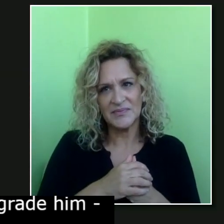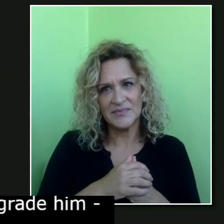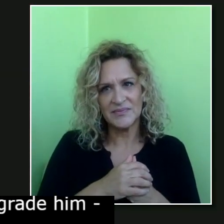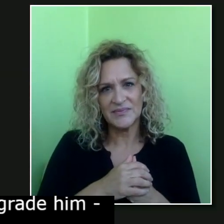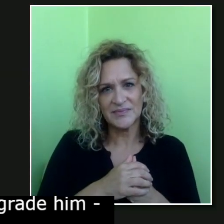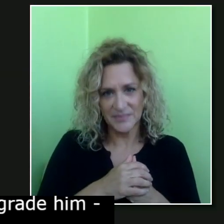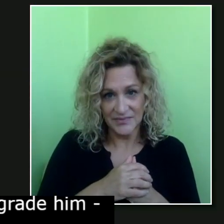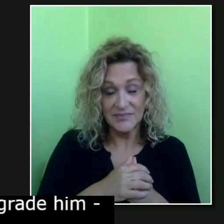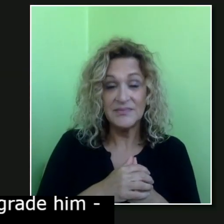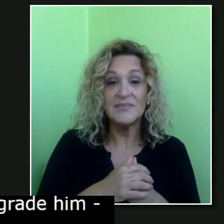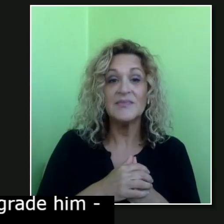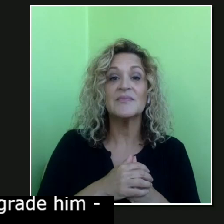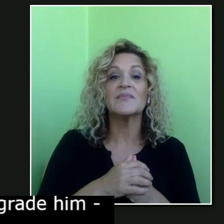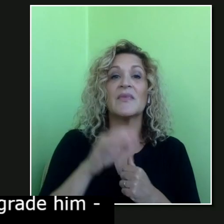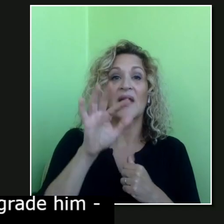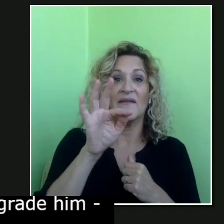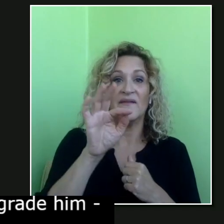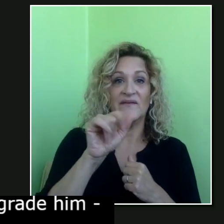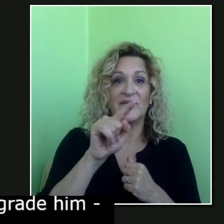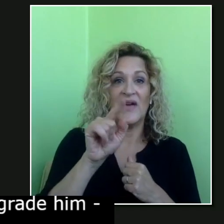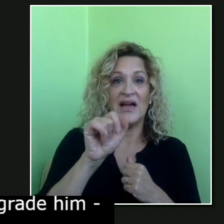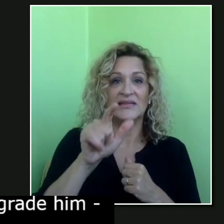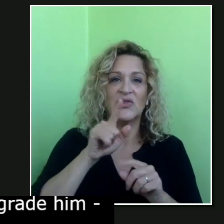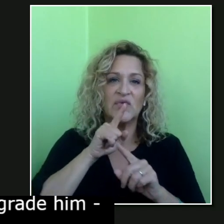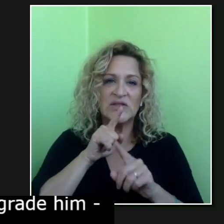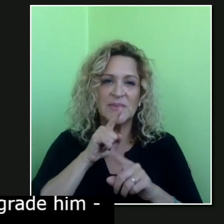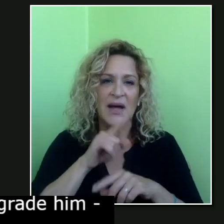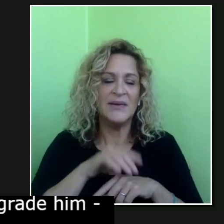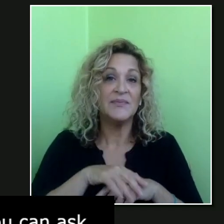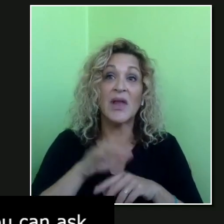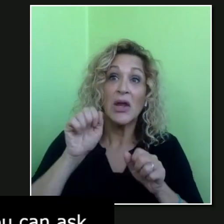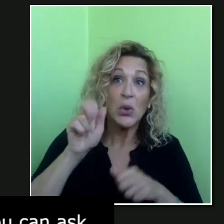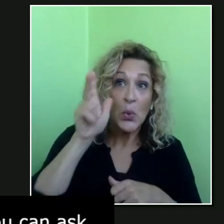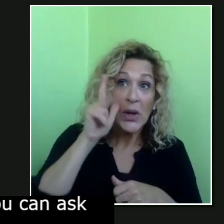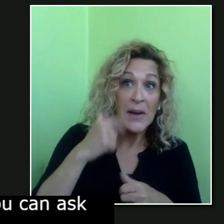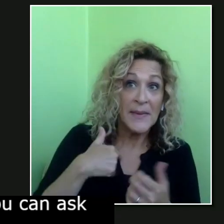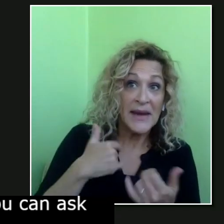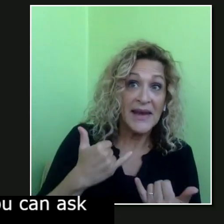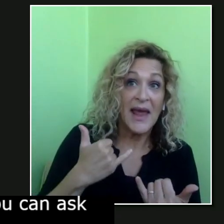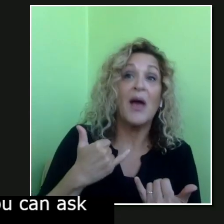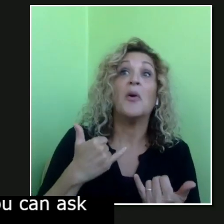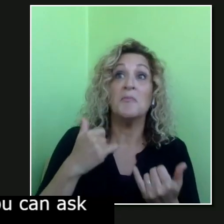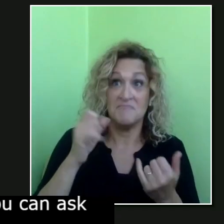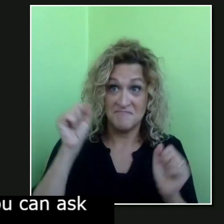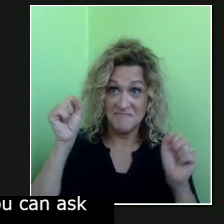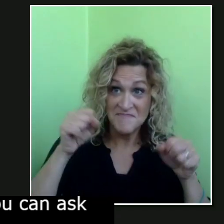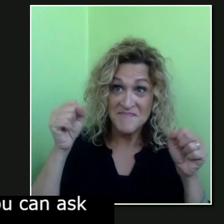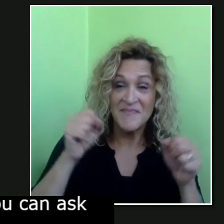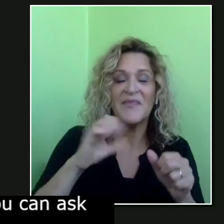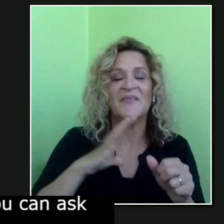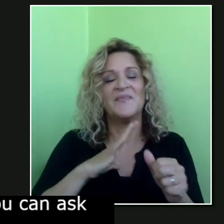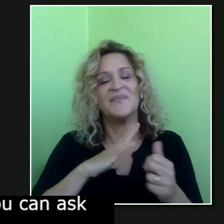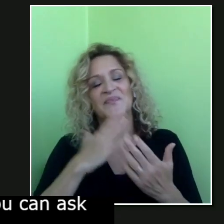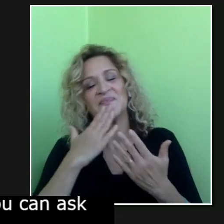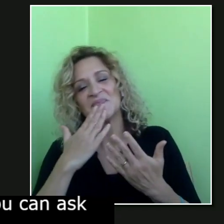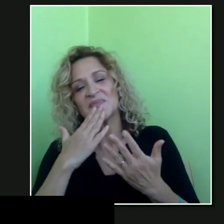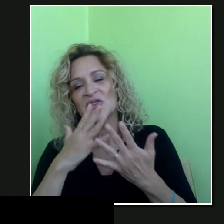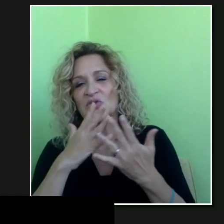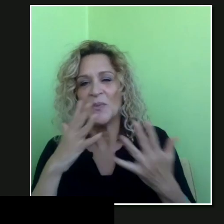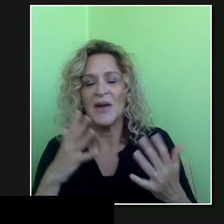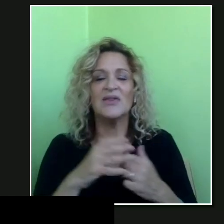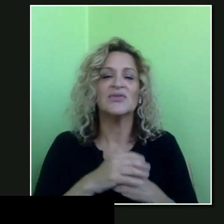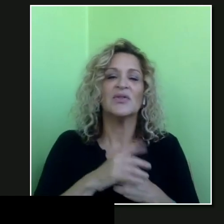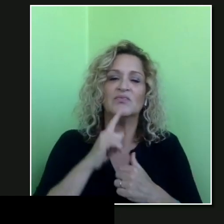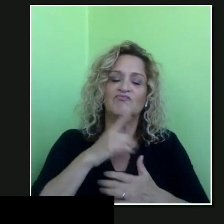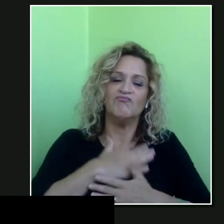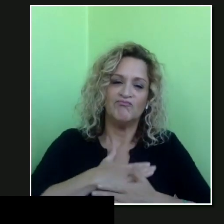Can you hear me now? Yes. Okay, thank you so much, and I really do appreciate the link that you had, that you provided